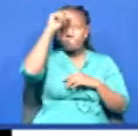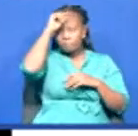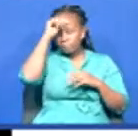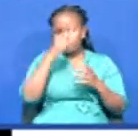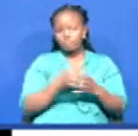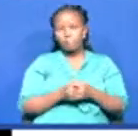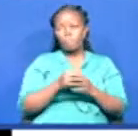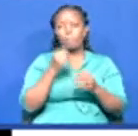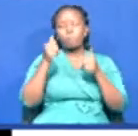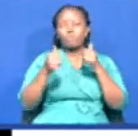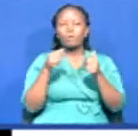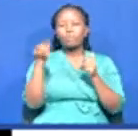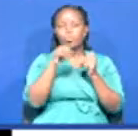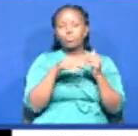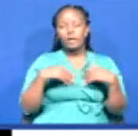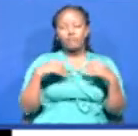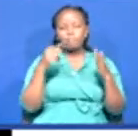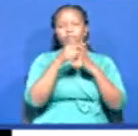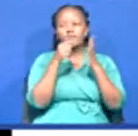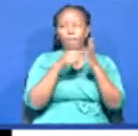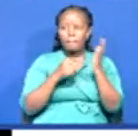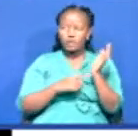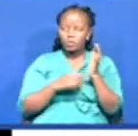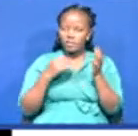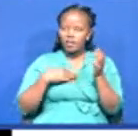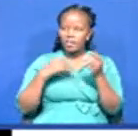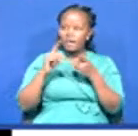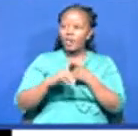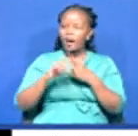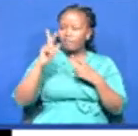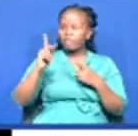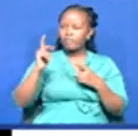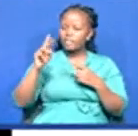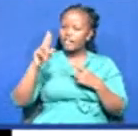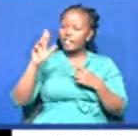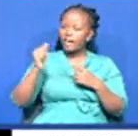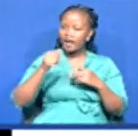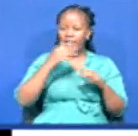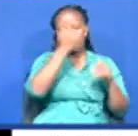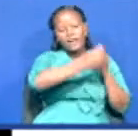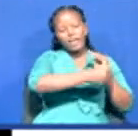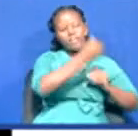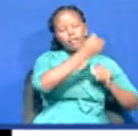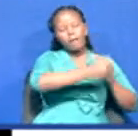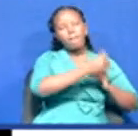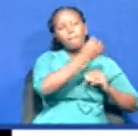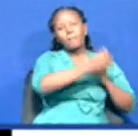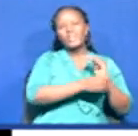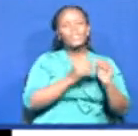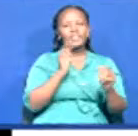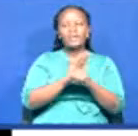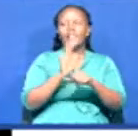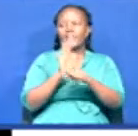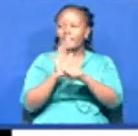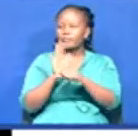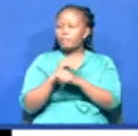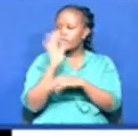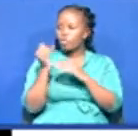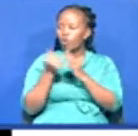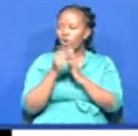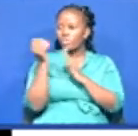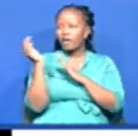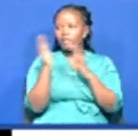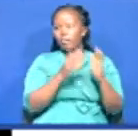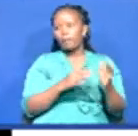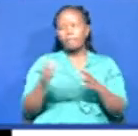that we have mentioned here. We have the KRA at the borders, we have the customs and all those arrangements, but plus